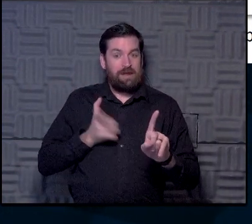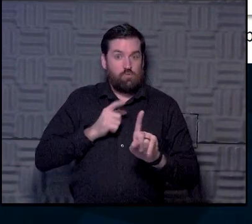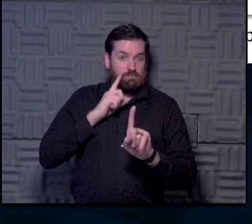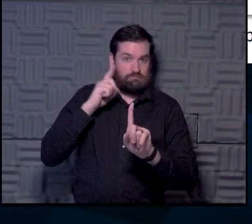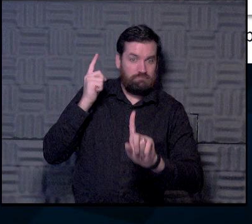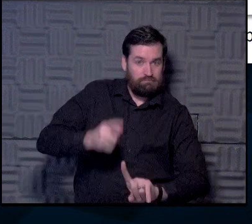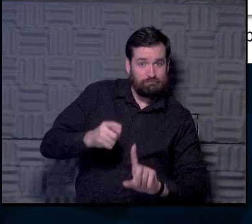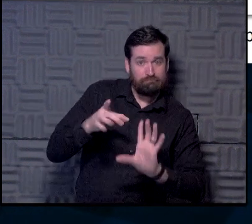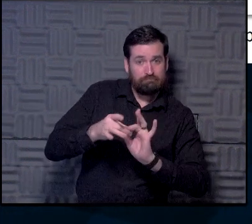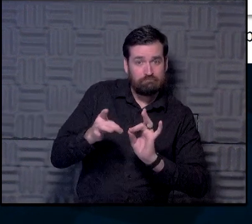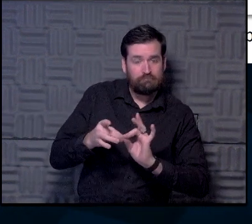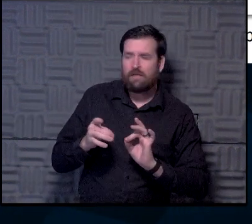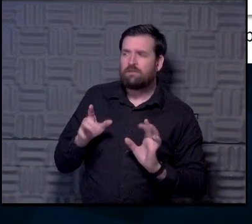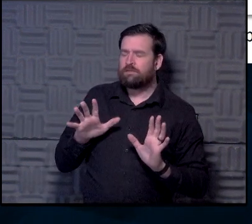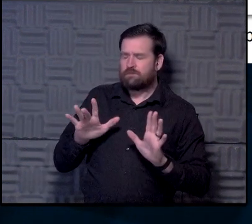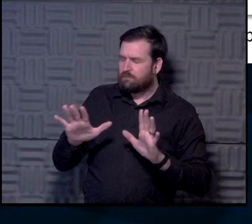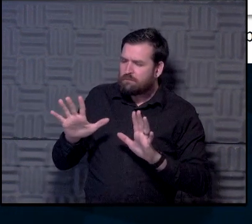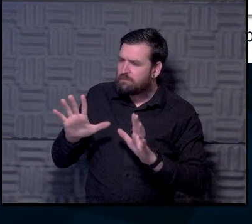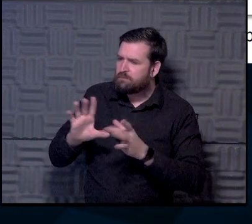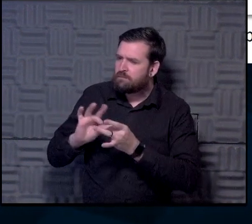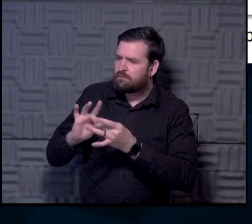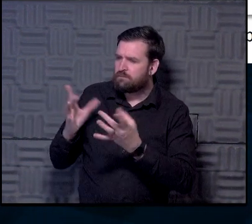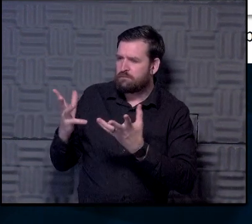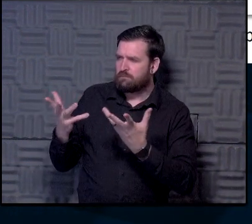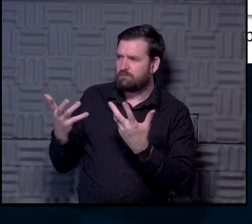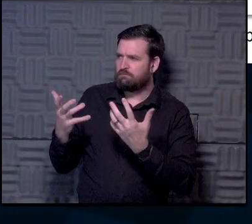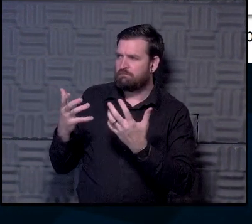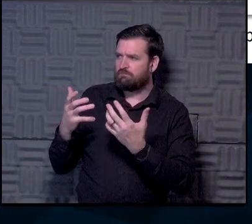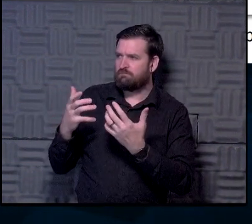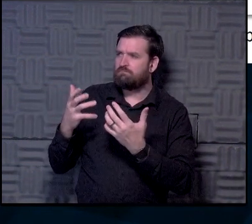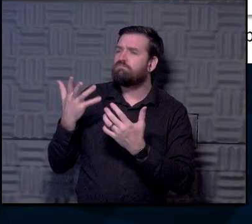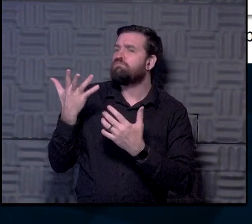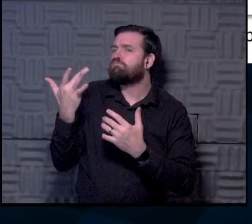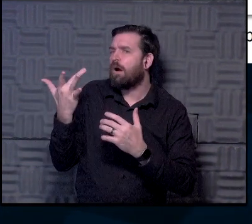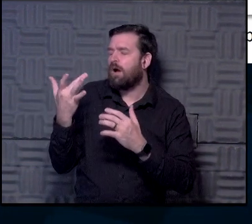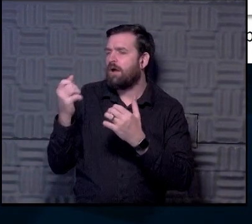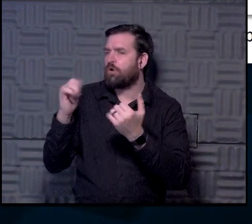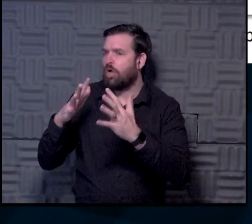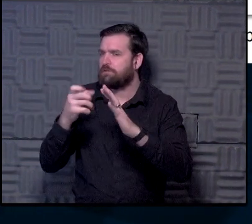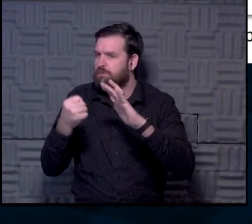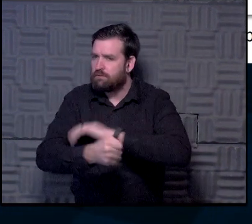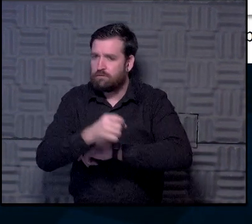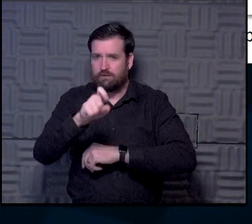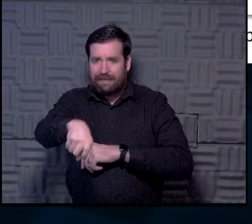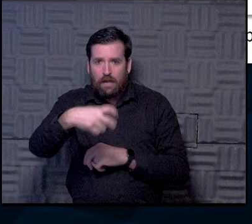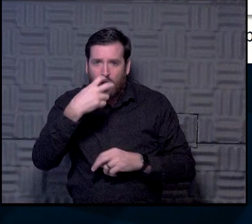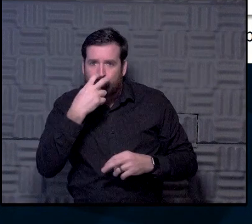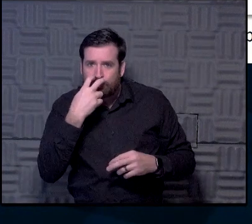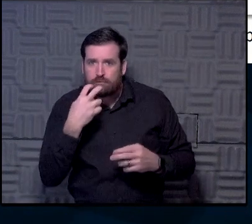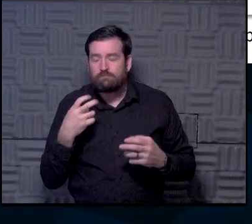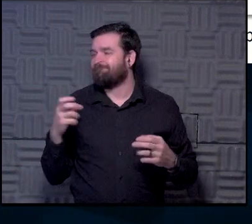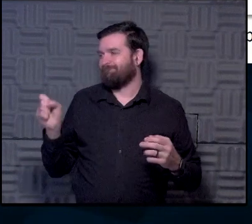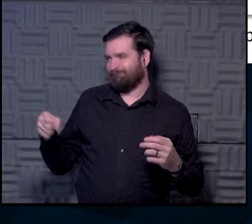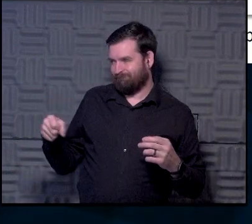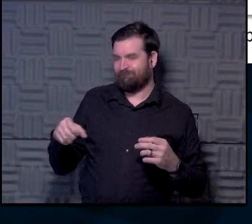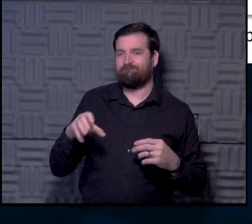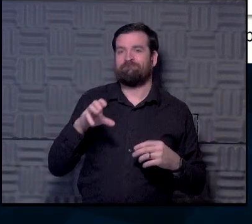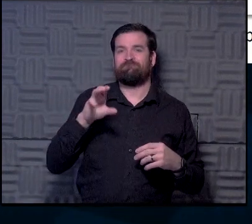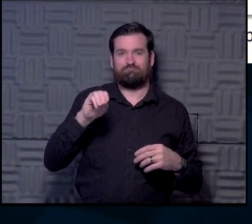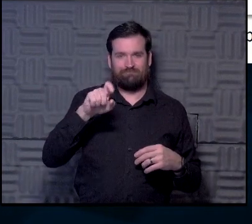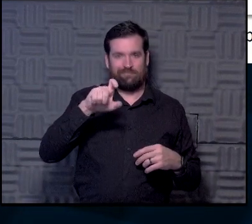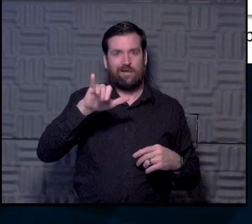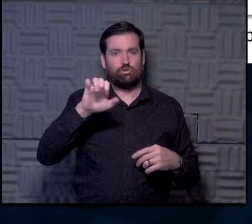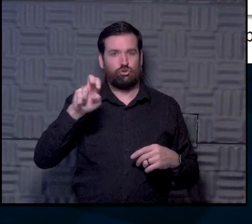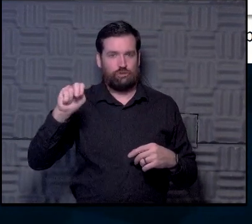at the moment and through time. What's the thing that drives you to admit patients? Is it a need for oxygen? What is it? Oxygen's a big